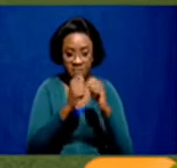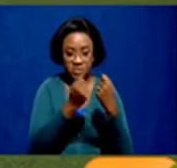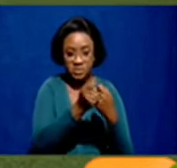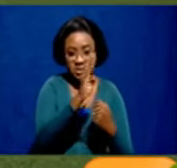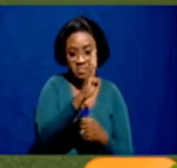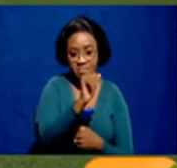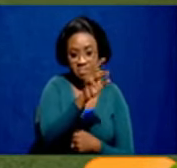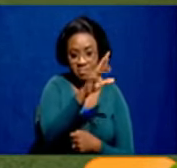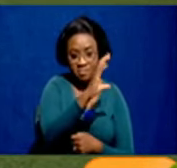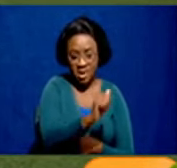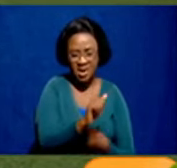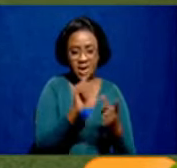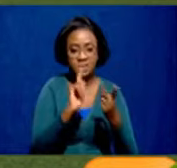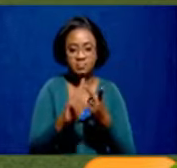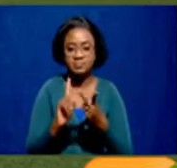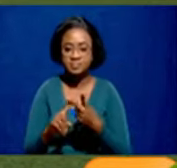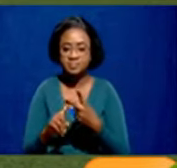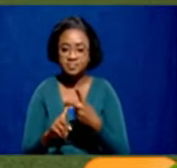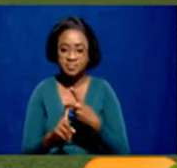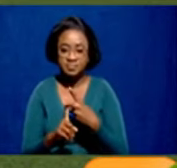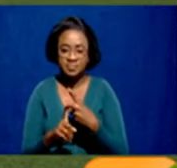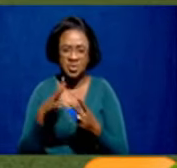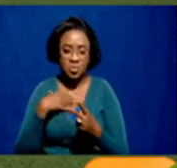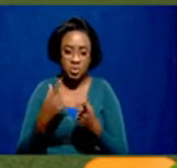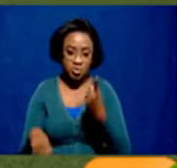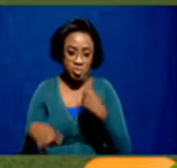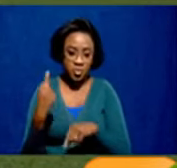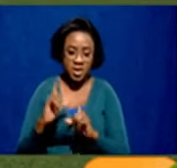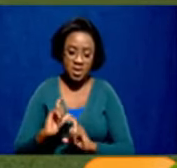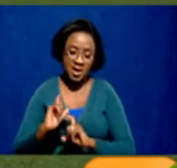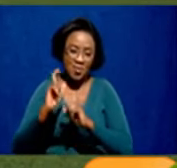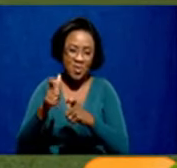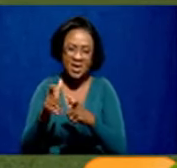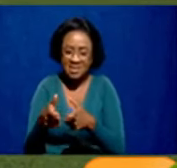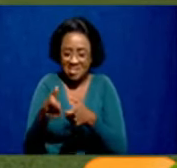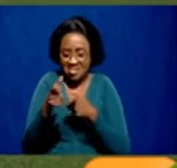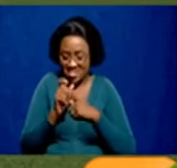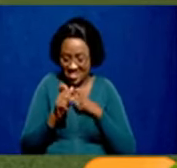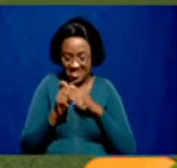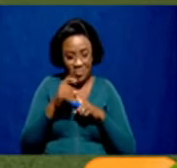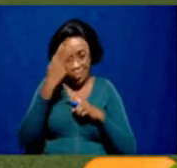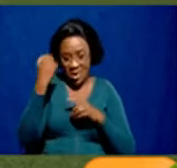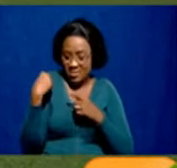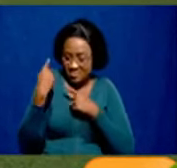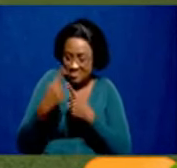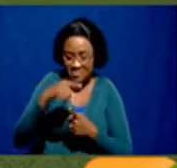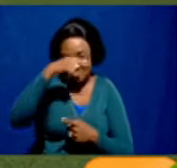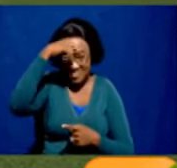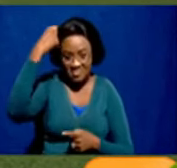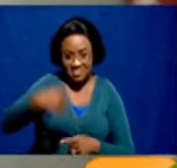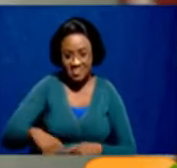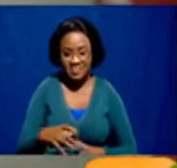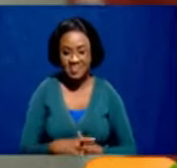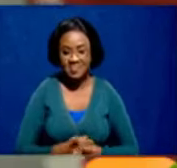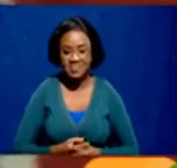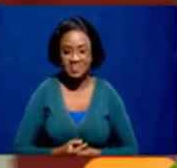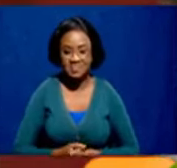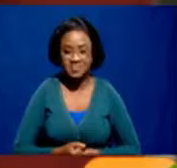here in Spain. And dream number two is to win an award just to reward himself for the hard work he's put in on the football pitch.